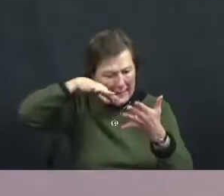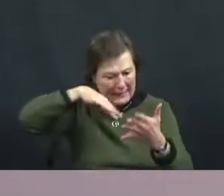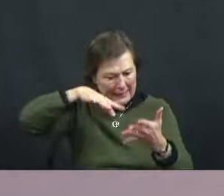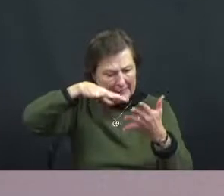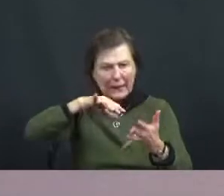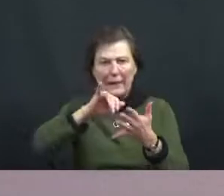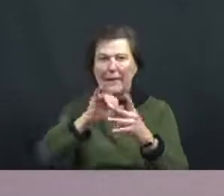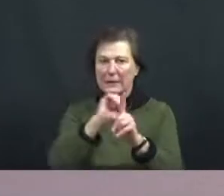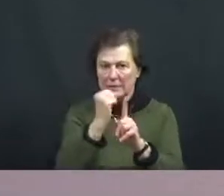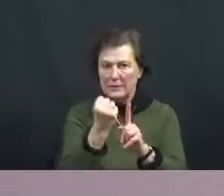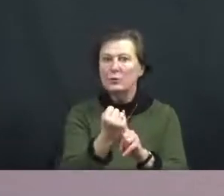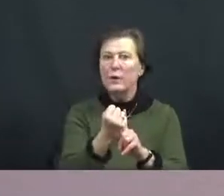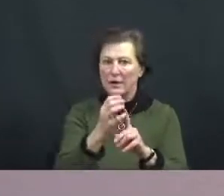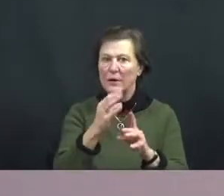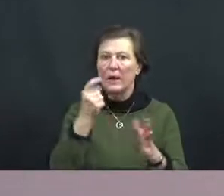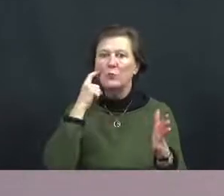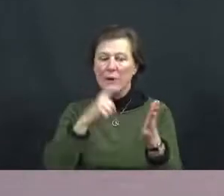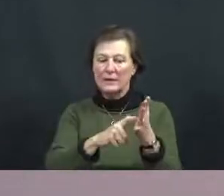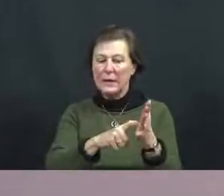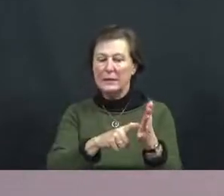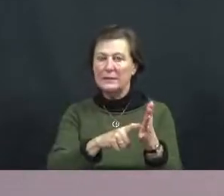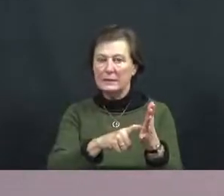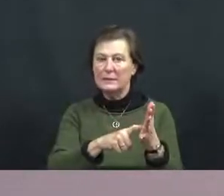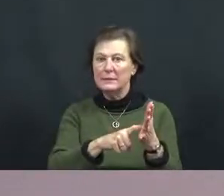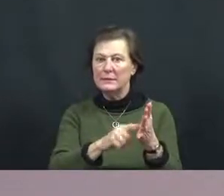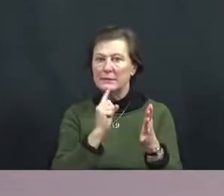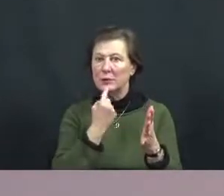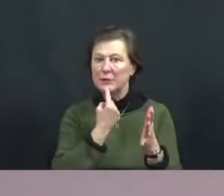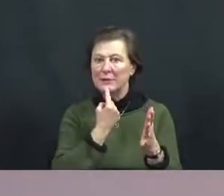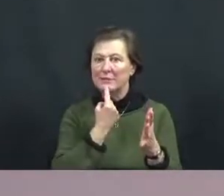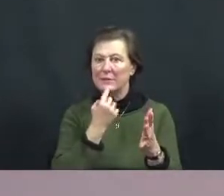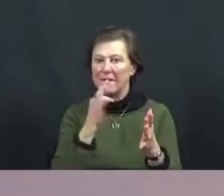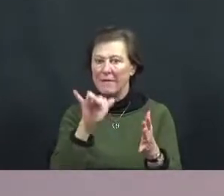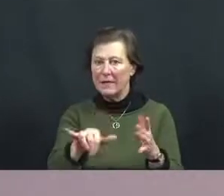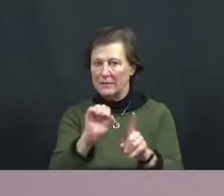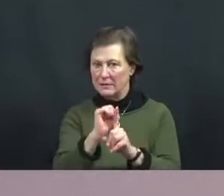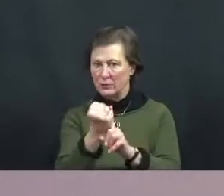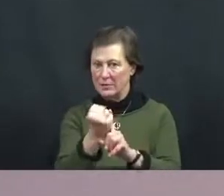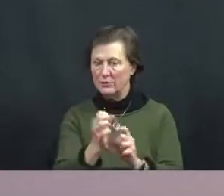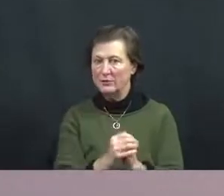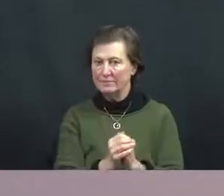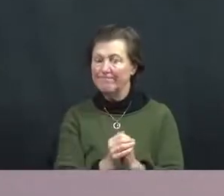depth and recognizes the seriousness of the matter.